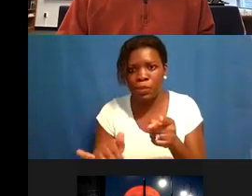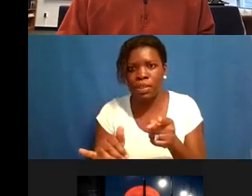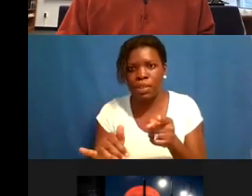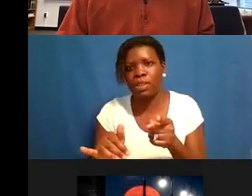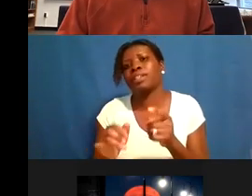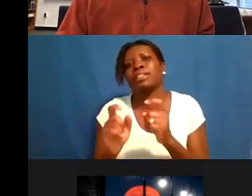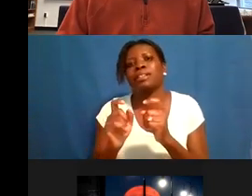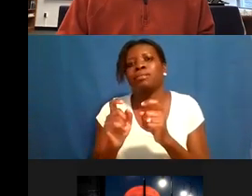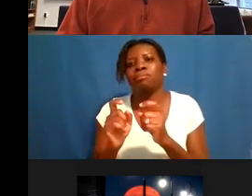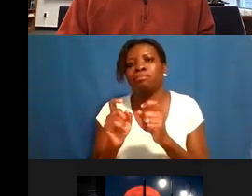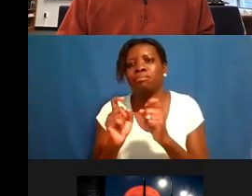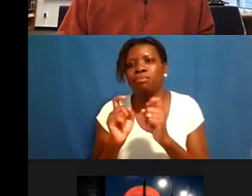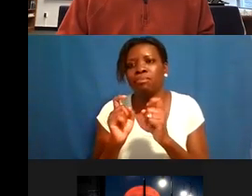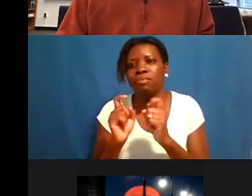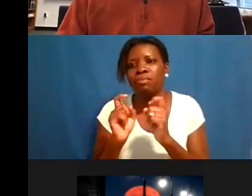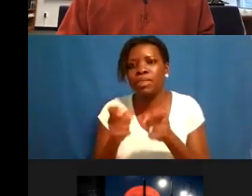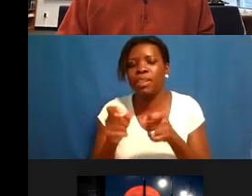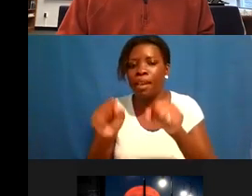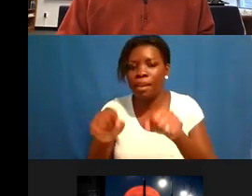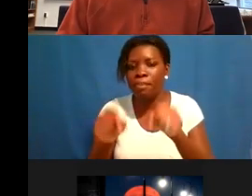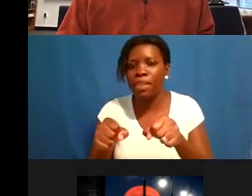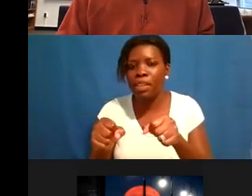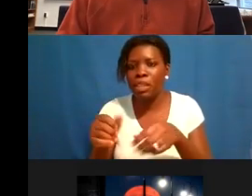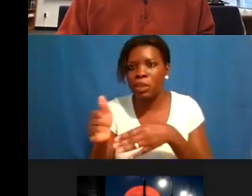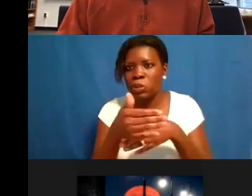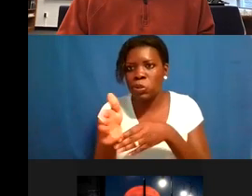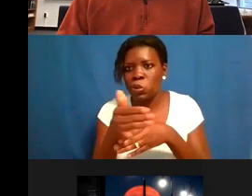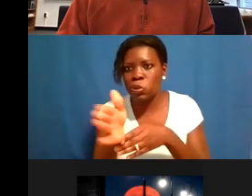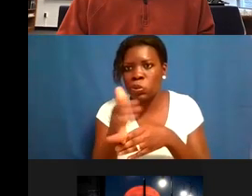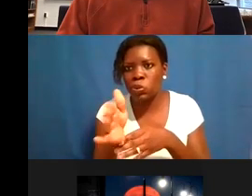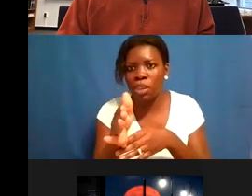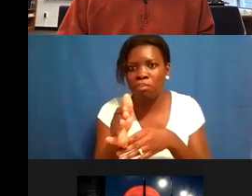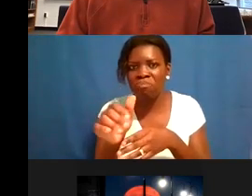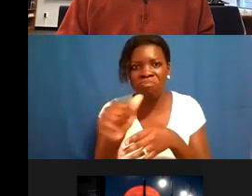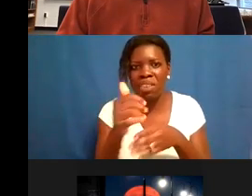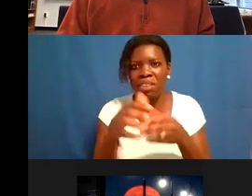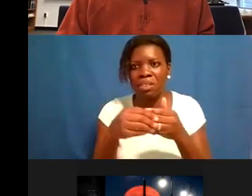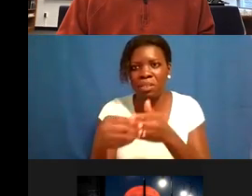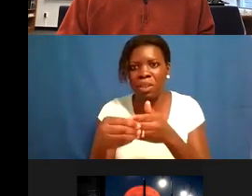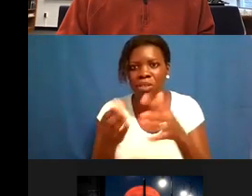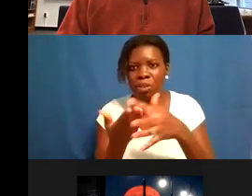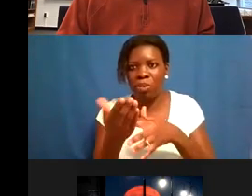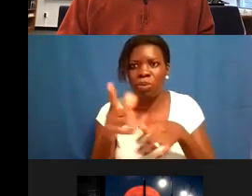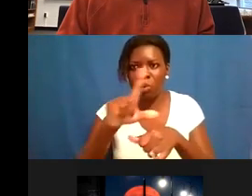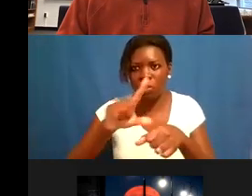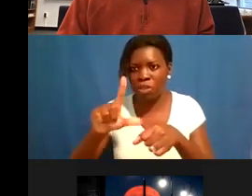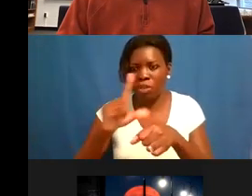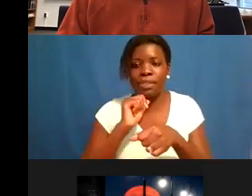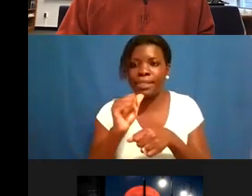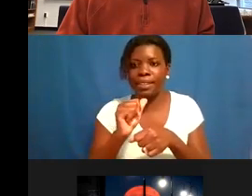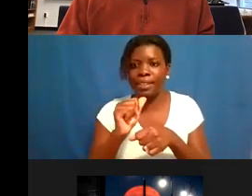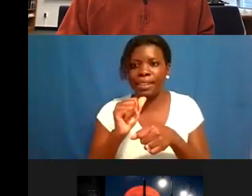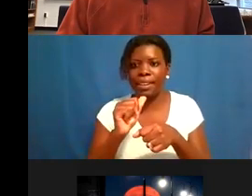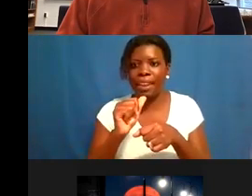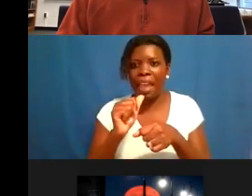the bacterium the ability to swim in a particular direction through liquid. So it is not just